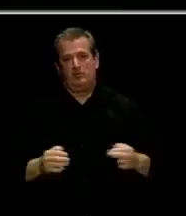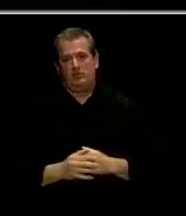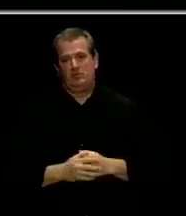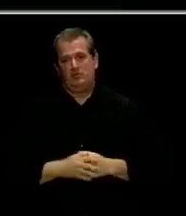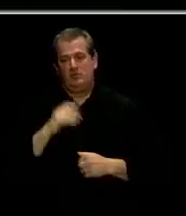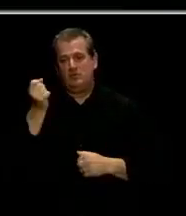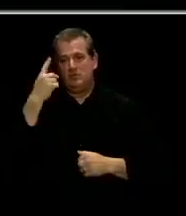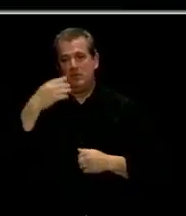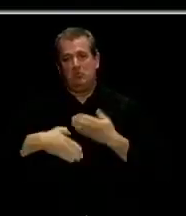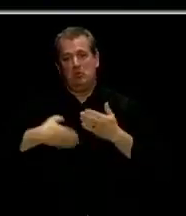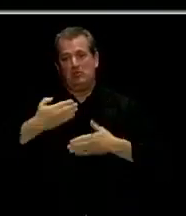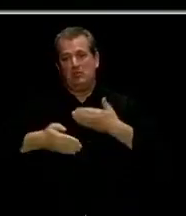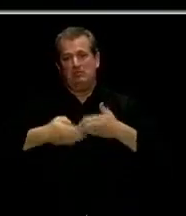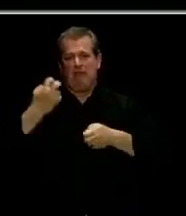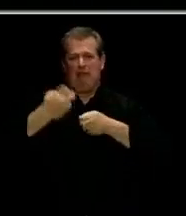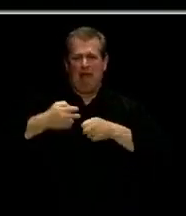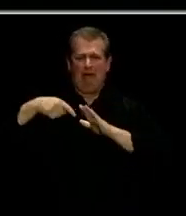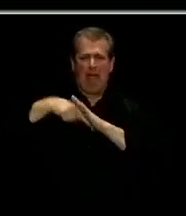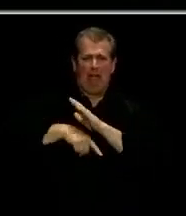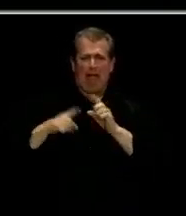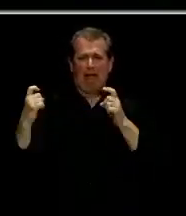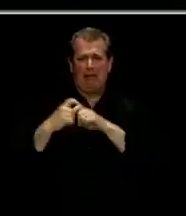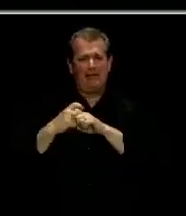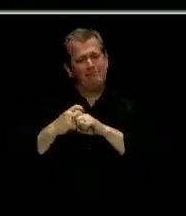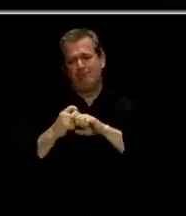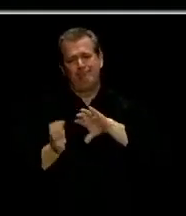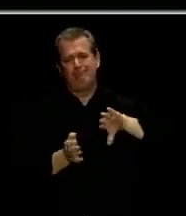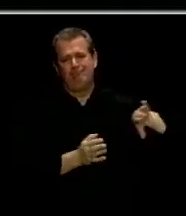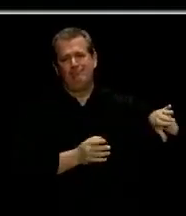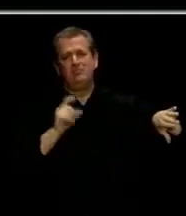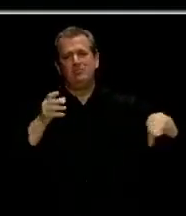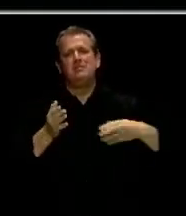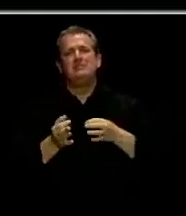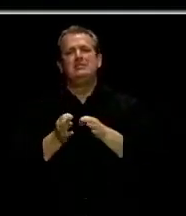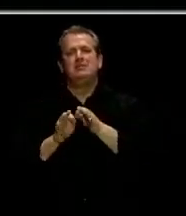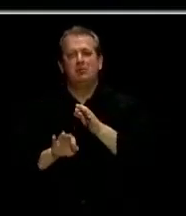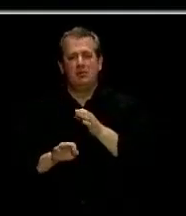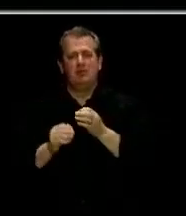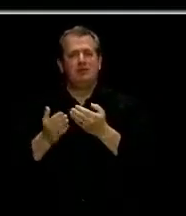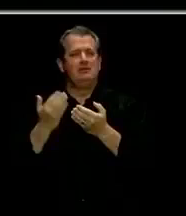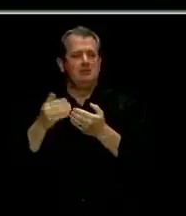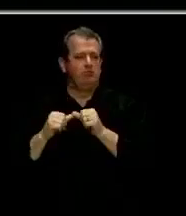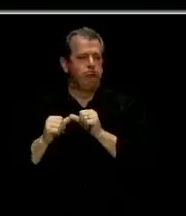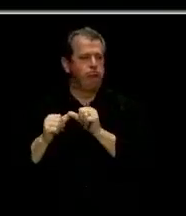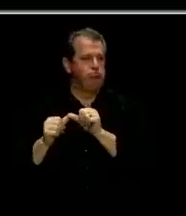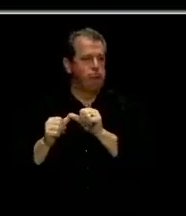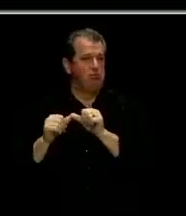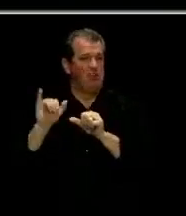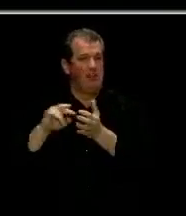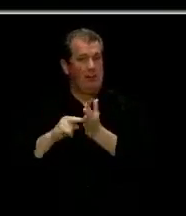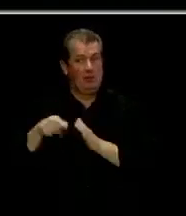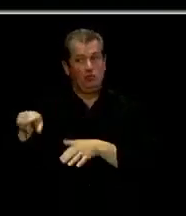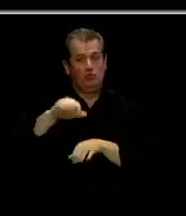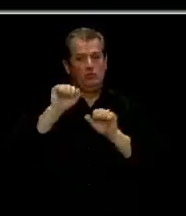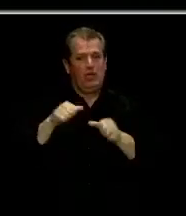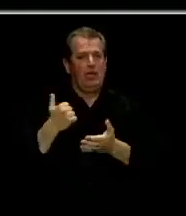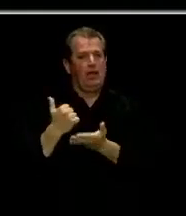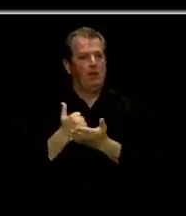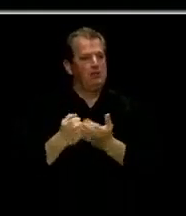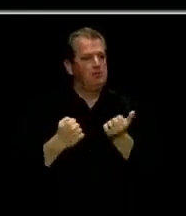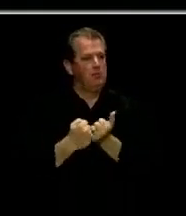Streamlining processes means more time for families to focus on things that matter, caring for and supporting their loved